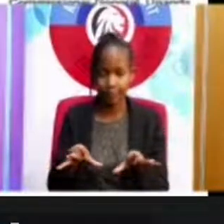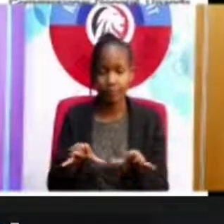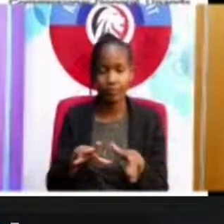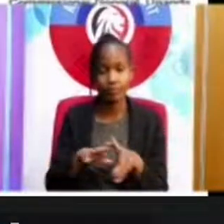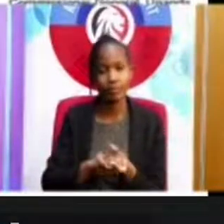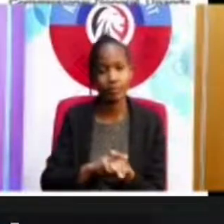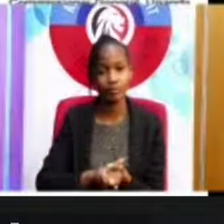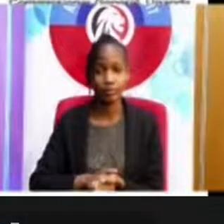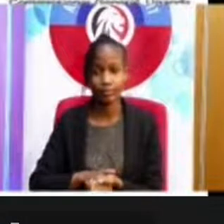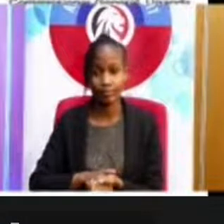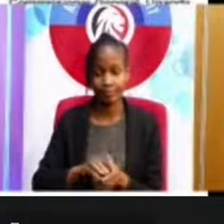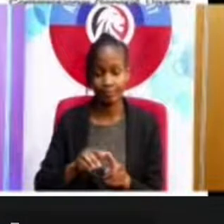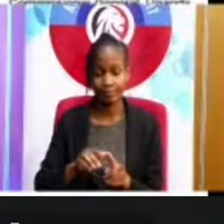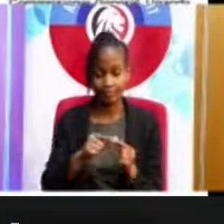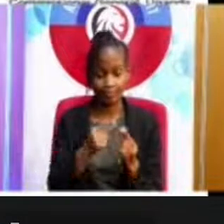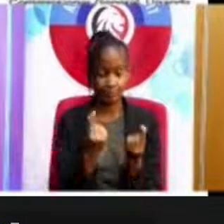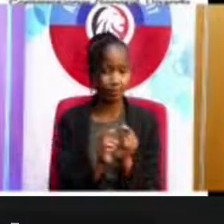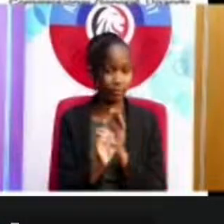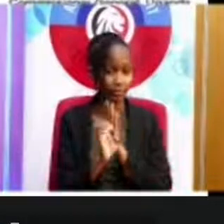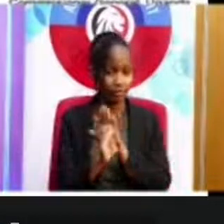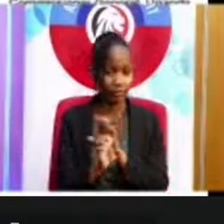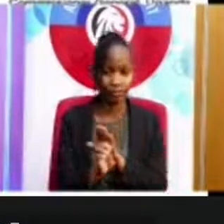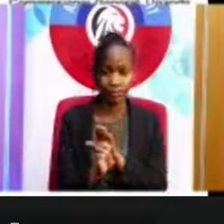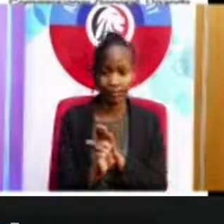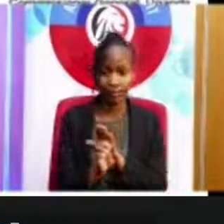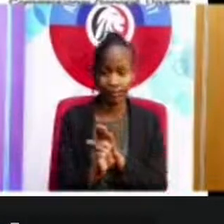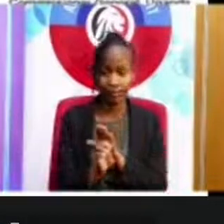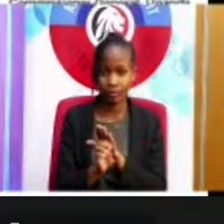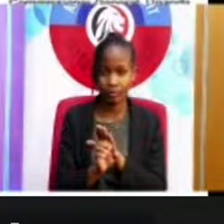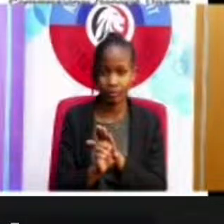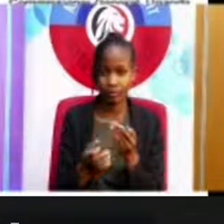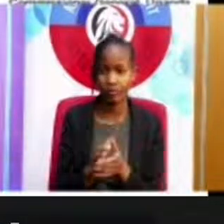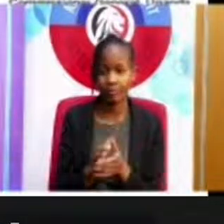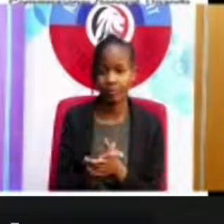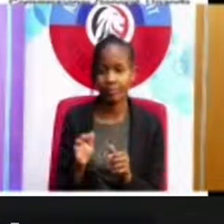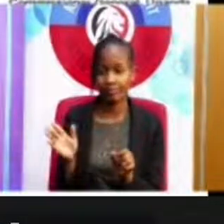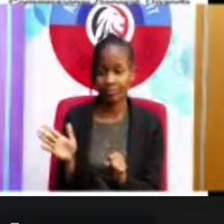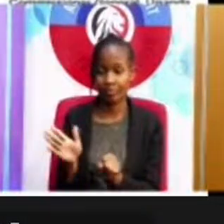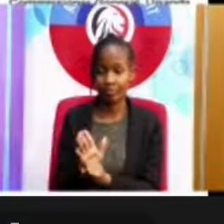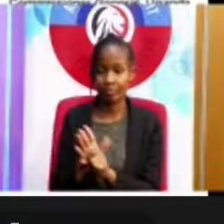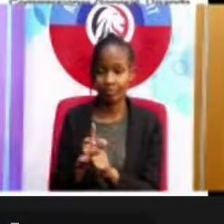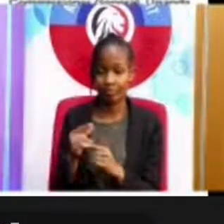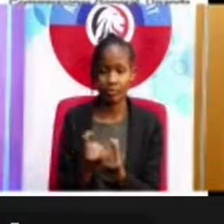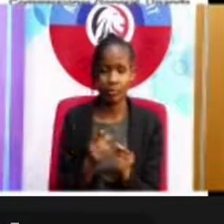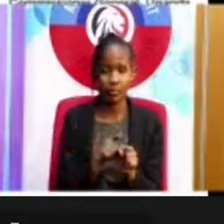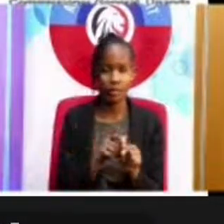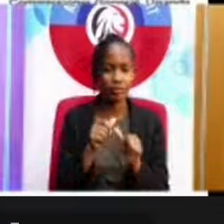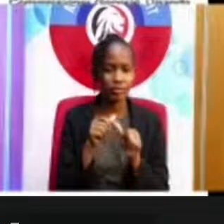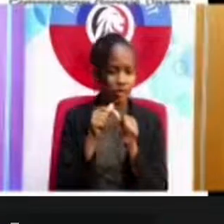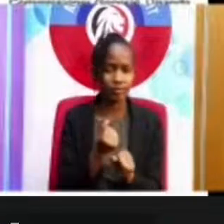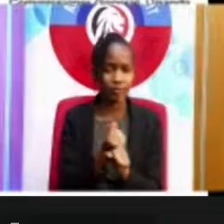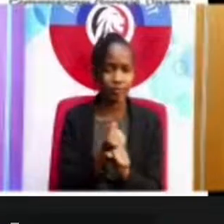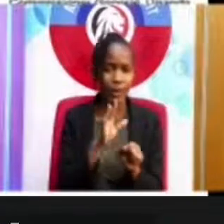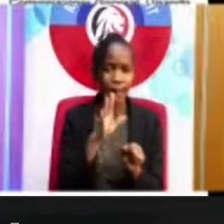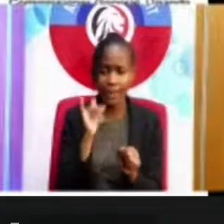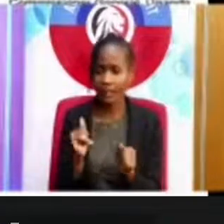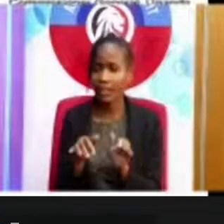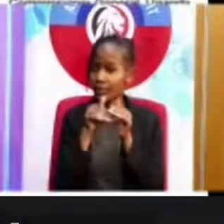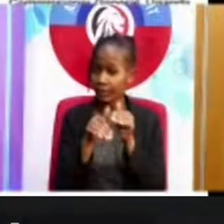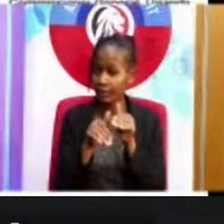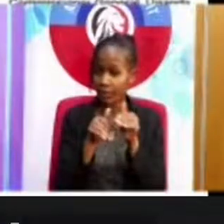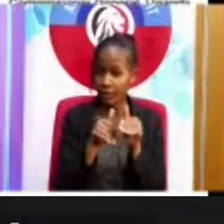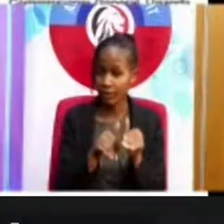groups like the transit drivers and so on, and still stay safe by just observing the wearing of masks, the